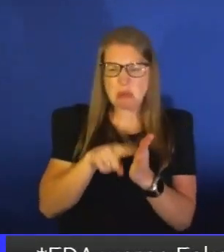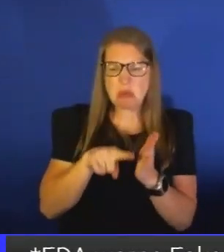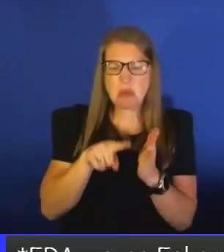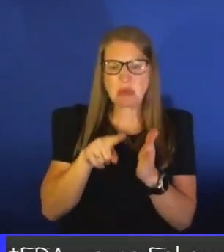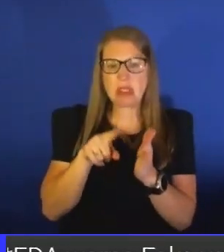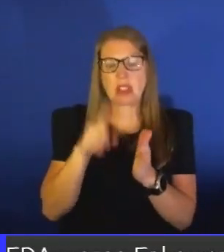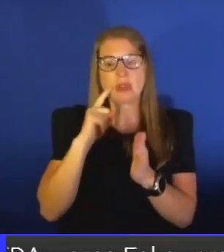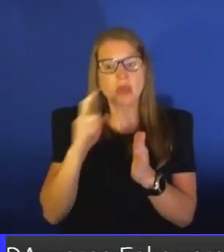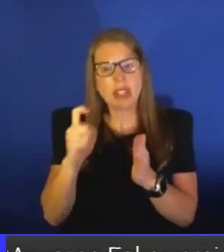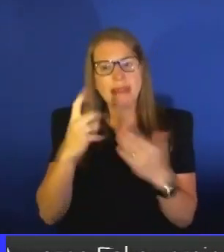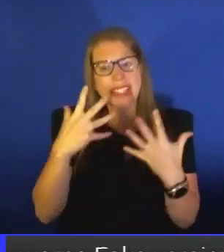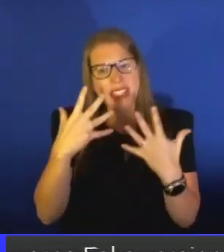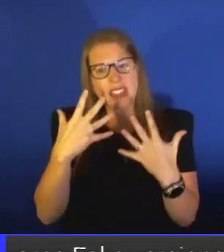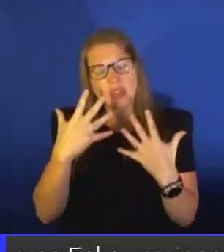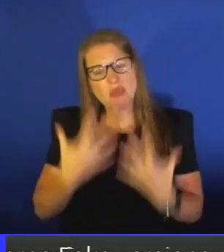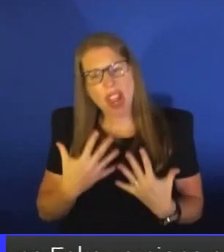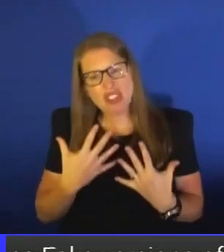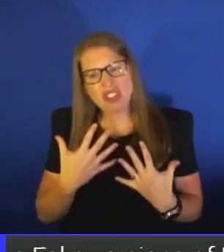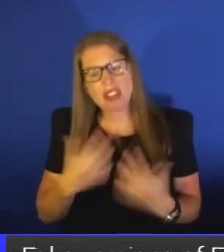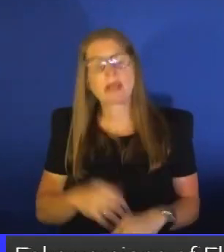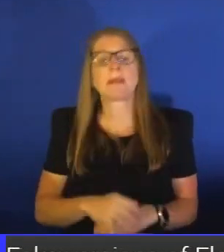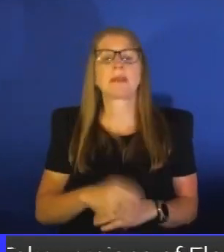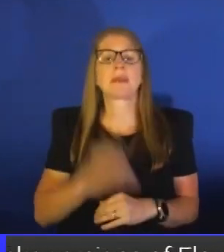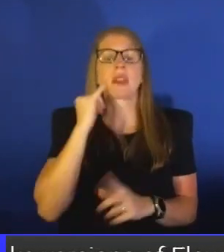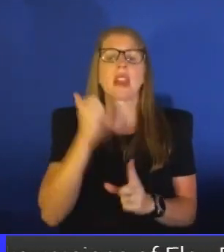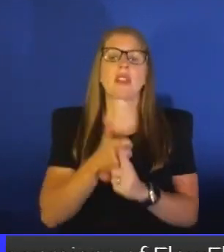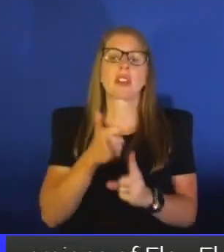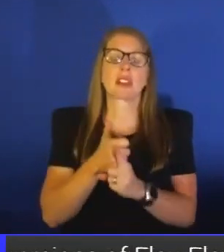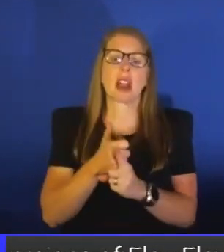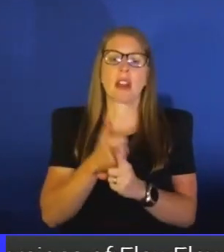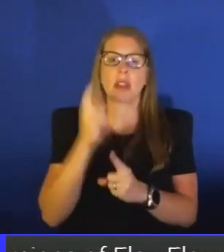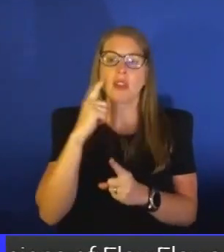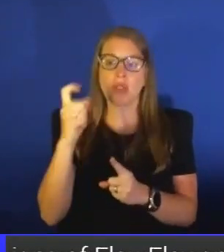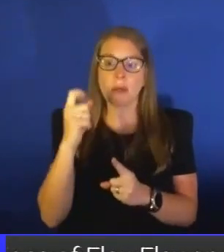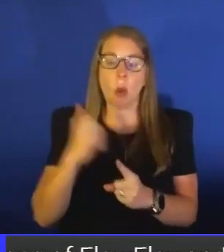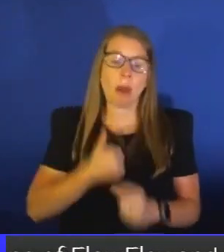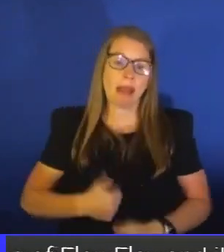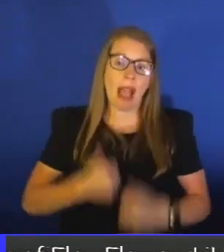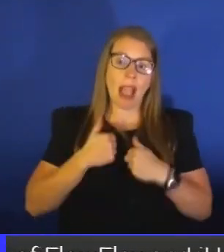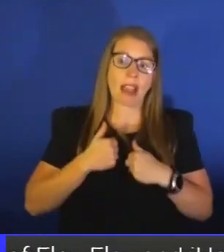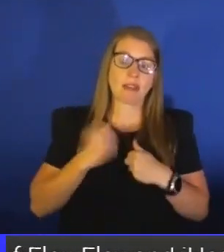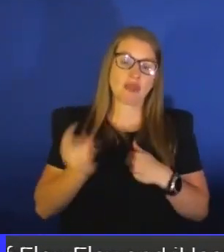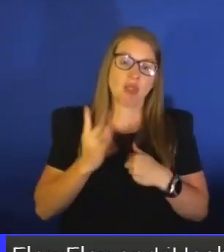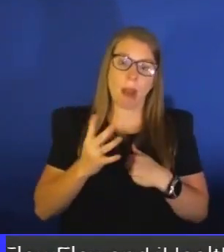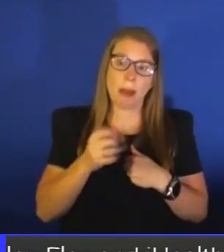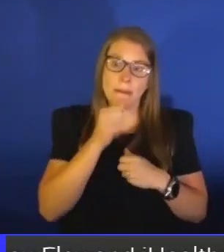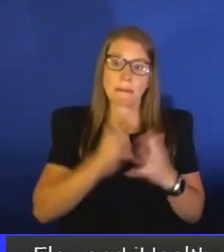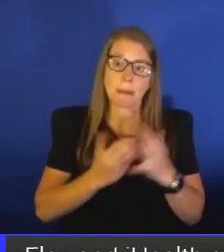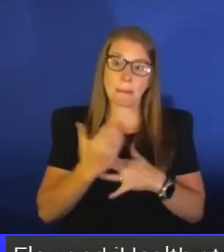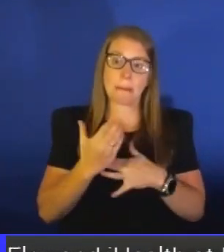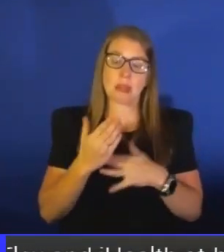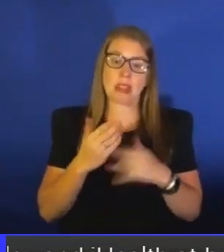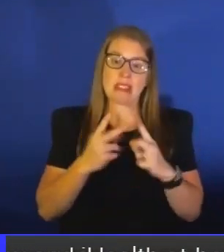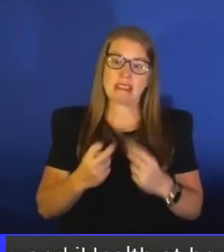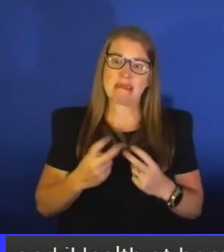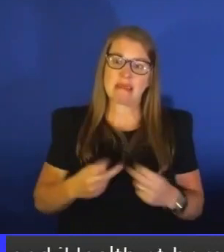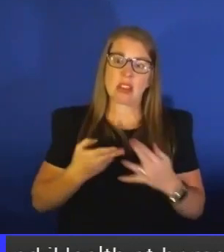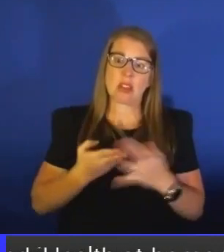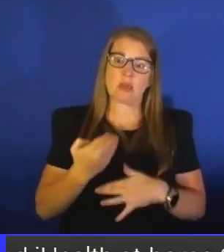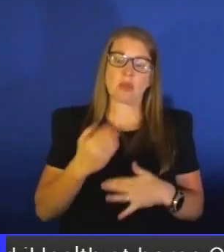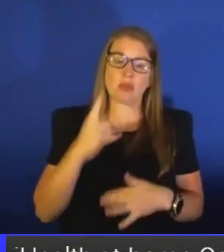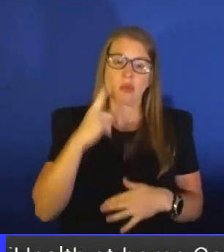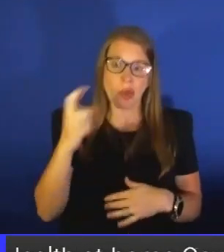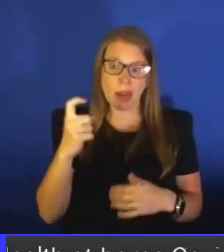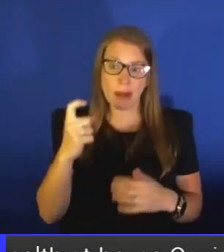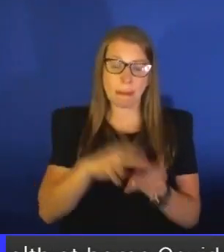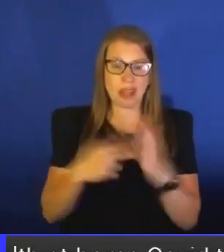and depression, and if you dream or have a life trauma and you work through that in your dreams, do you, recover sooner?